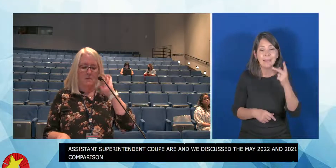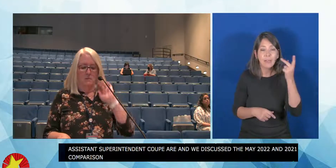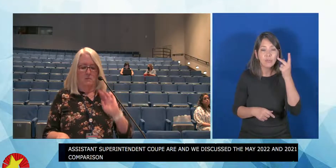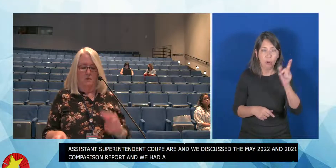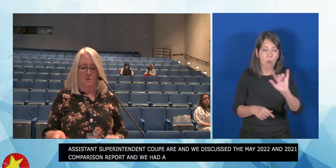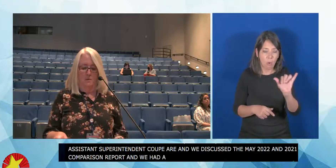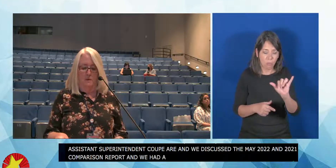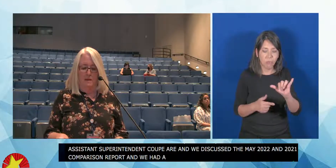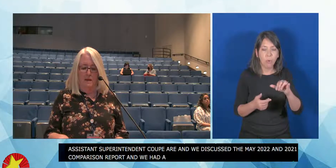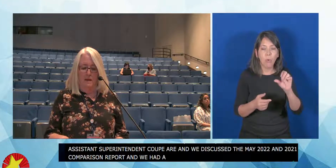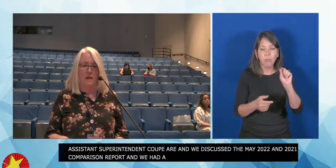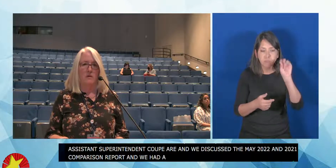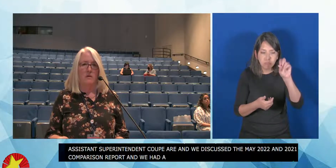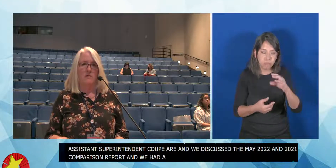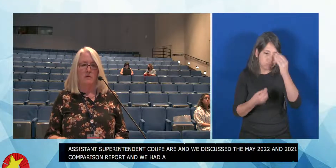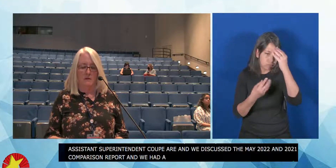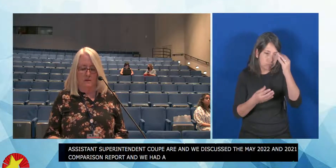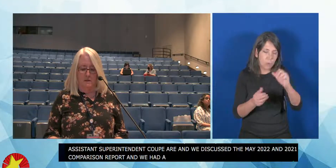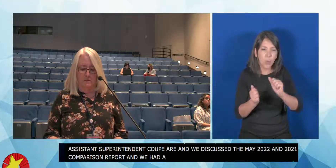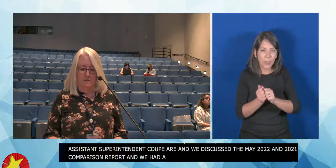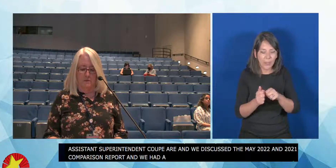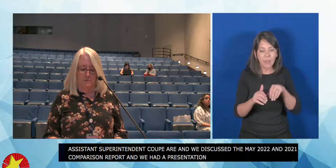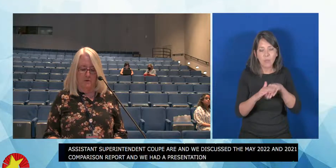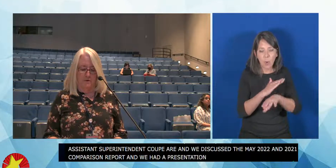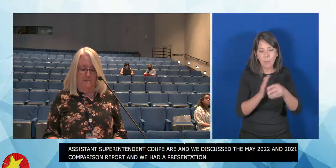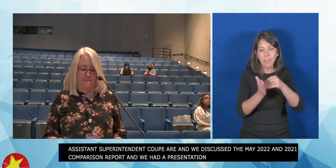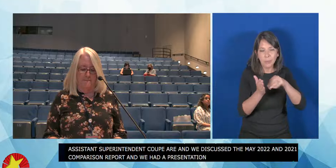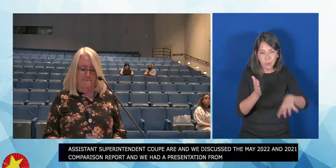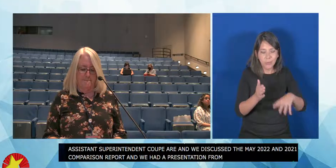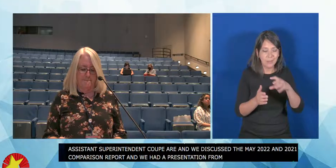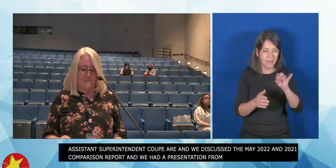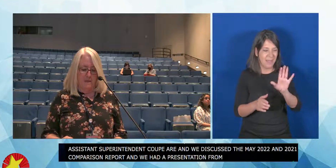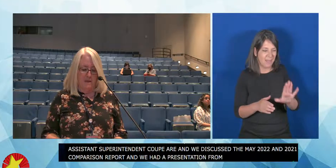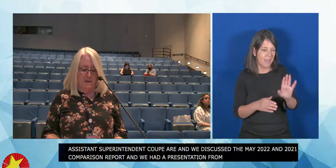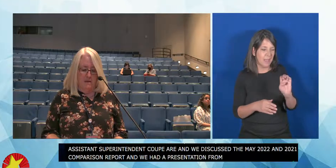ELP enrollment and the overall ELP program.